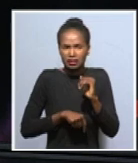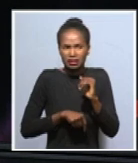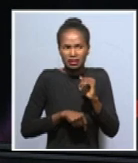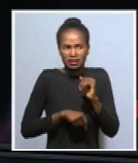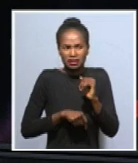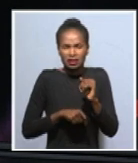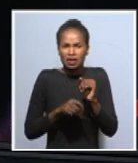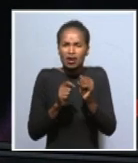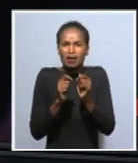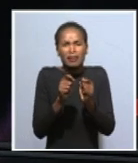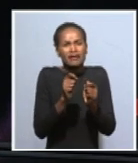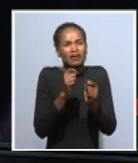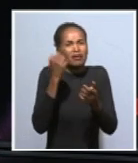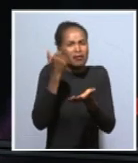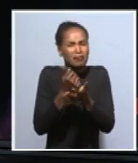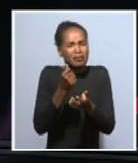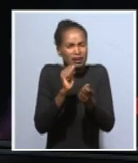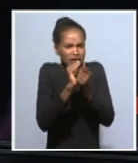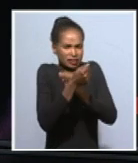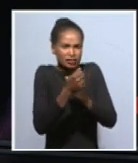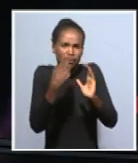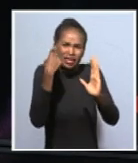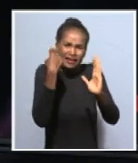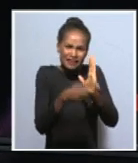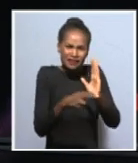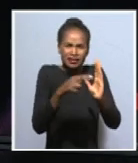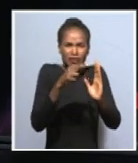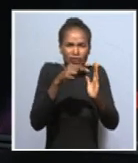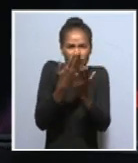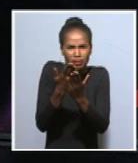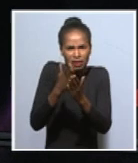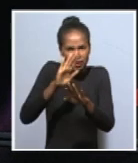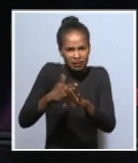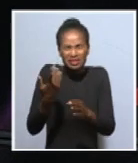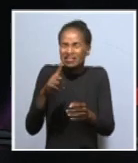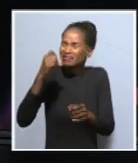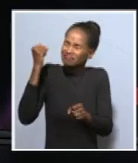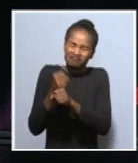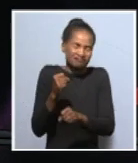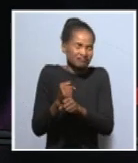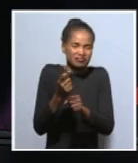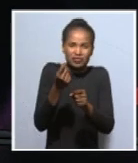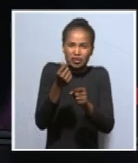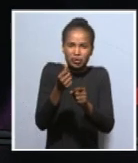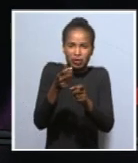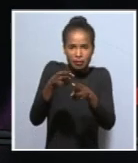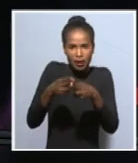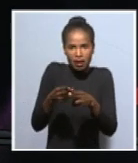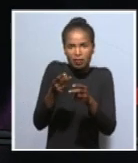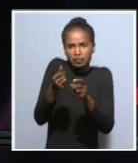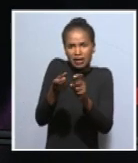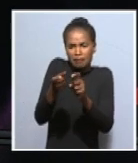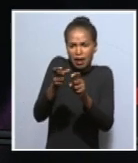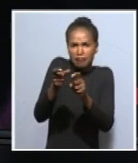in the criteria for applying, or are the interest rates, do they change, are they reduced, or do